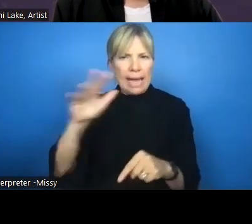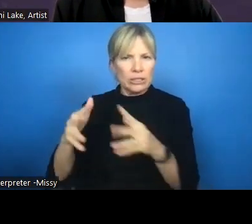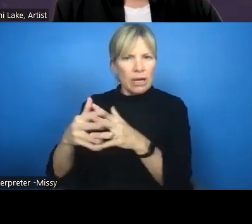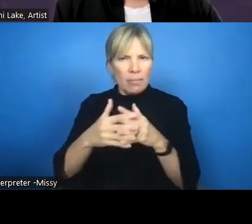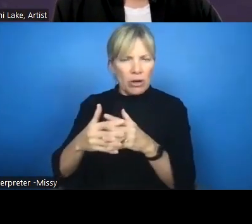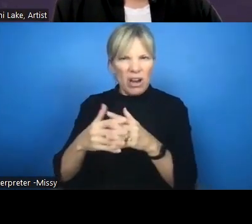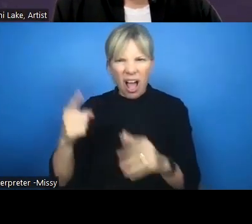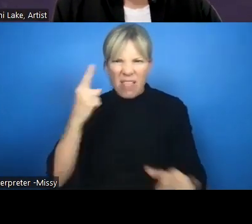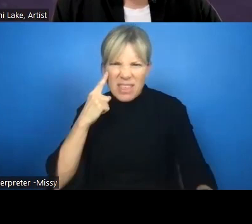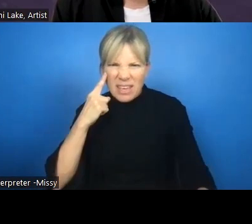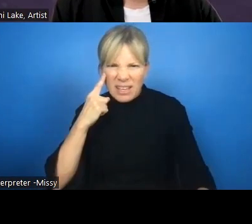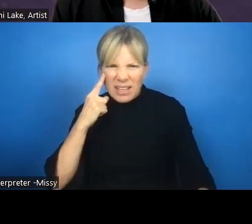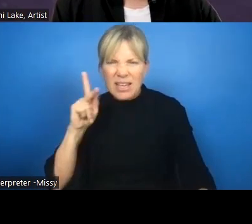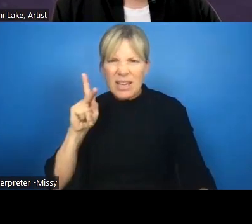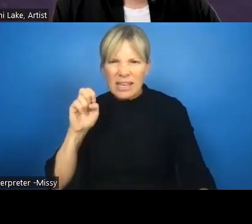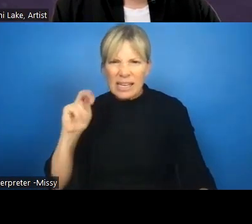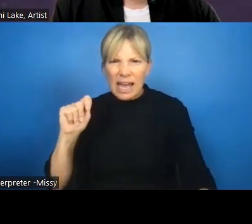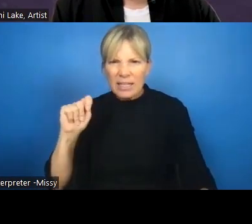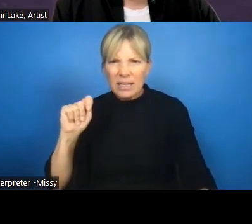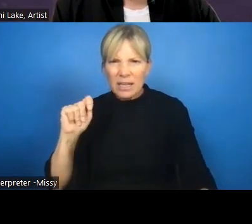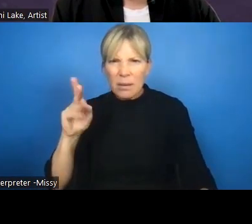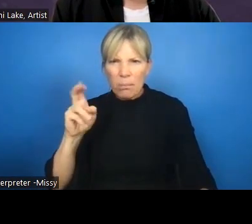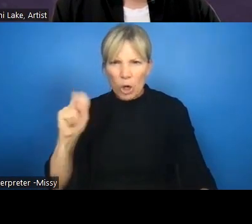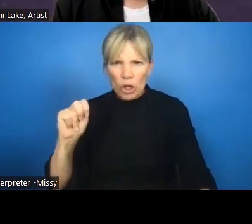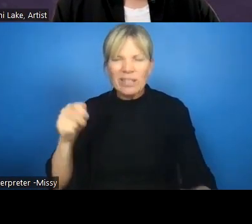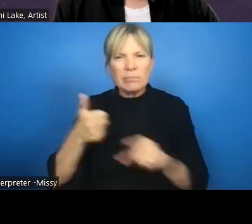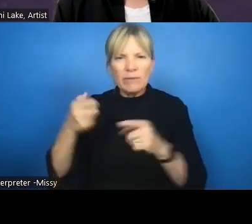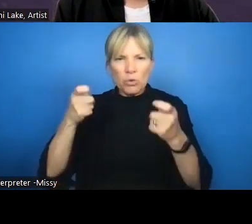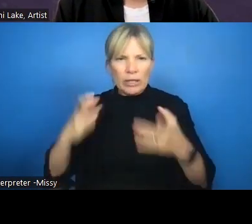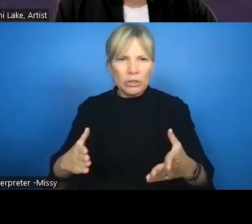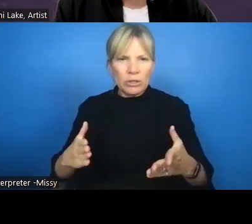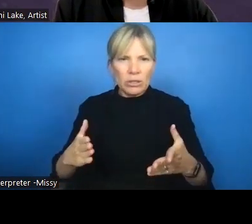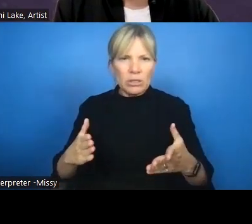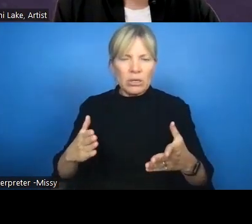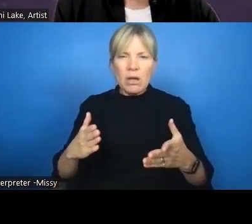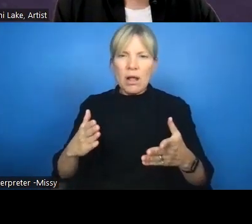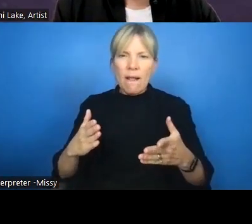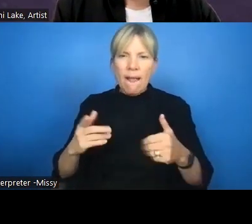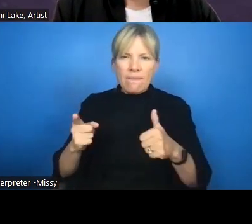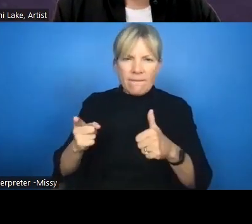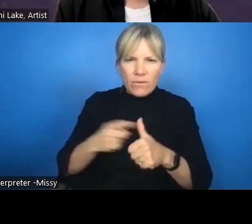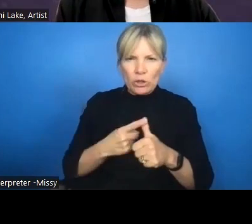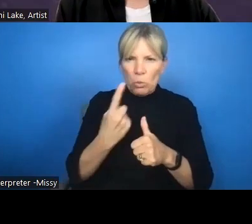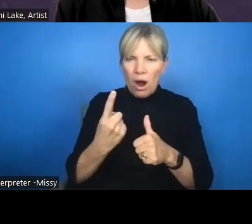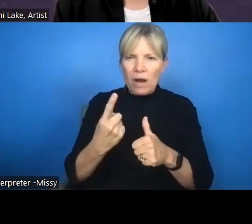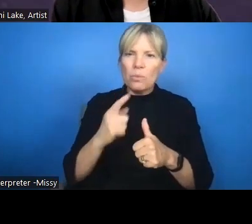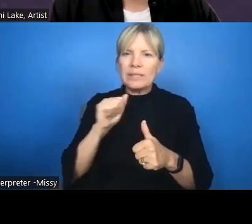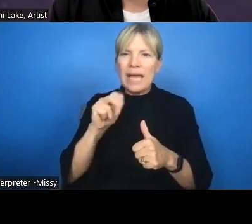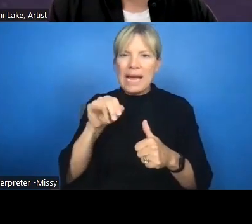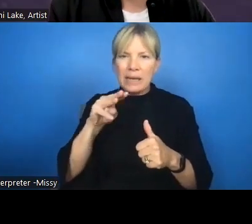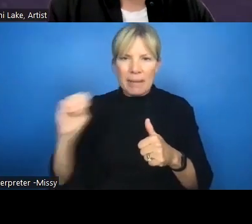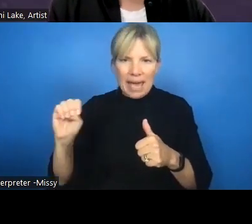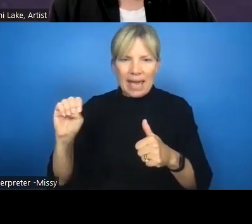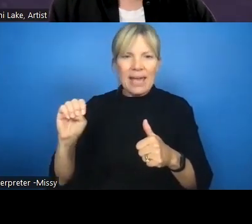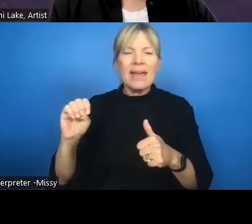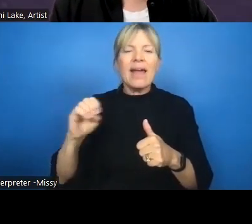I think it was a Kent Byrne, directed by Kent Byrne. But in the first episodes, Aname Wang and Sesshu